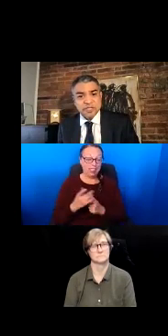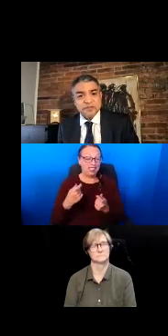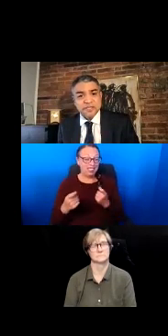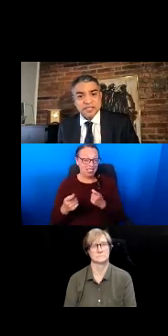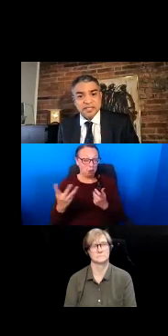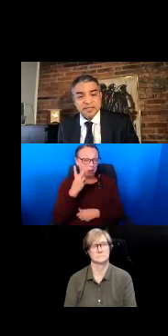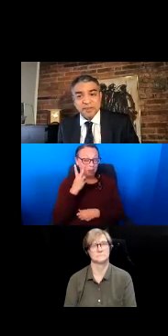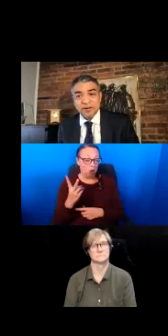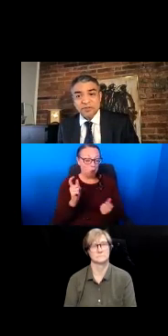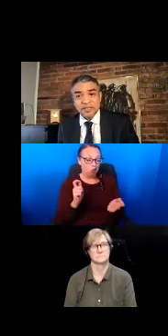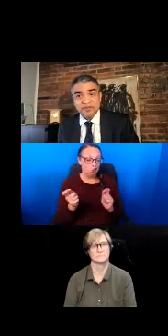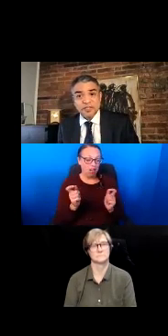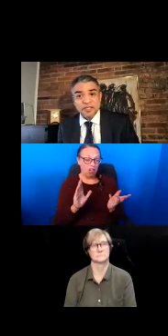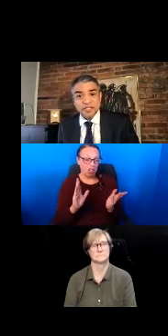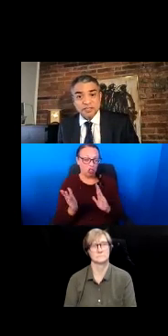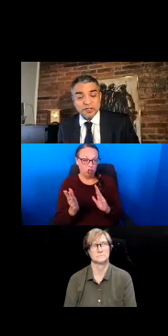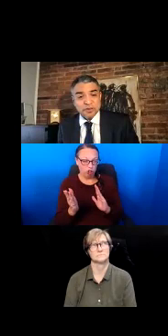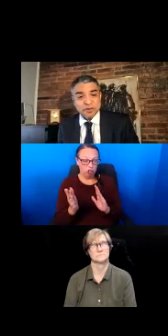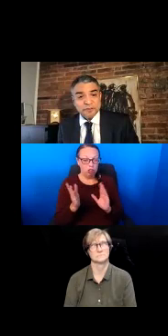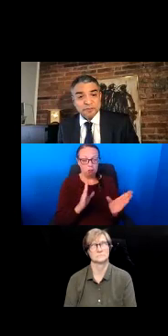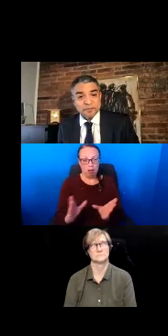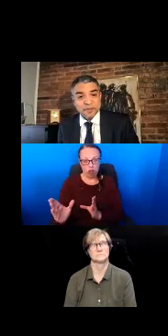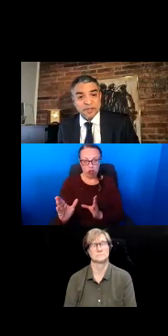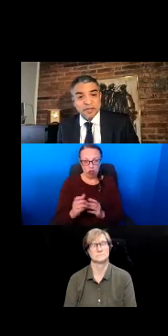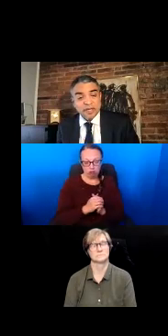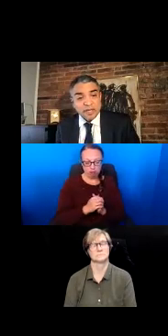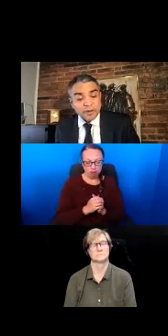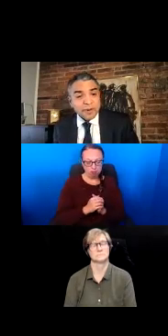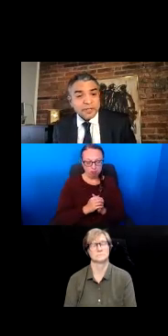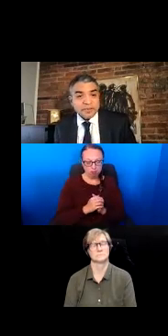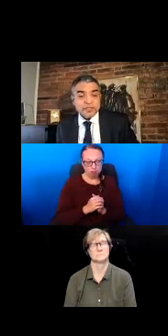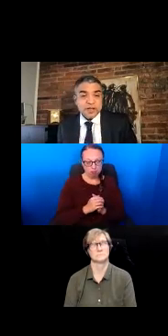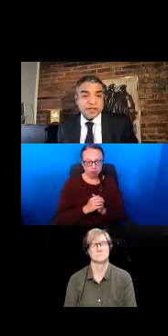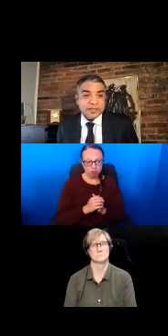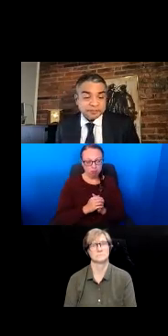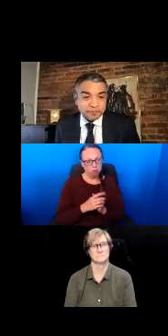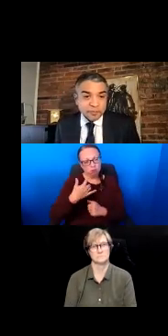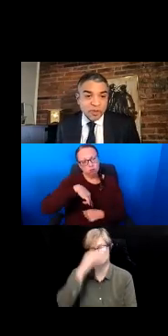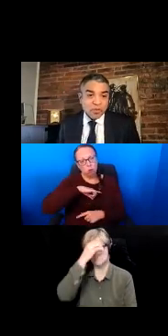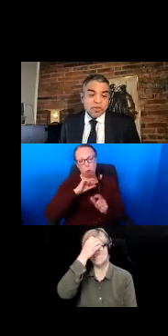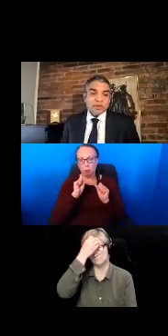was shifts in patterns of activation in these individuals. And we were able to demonstrate that